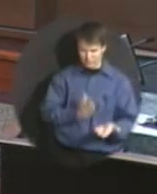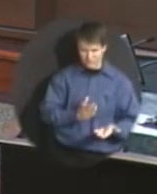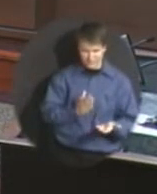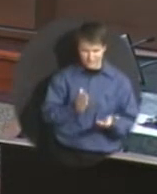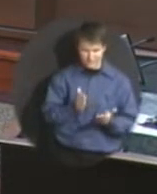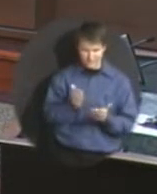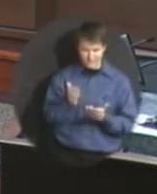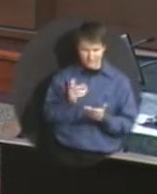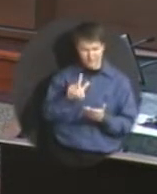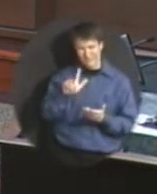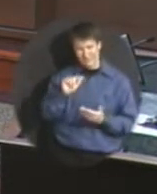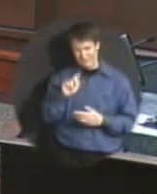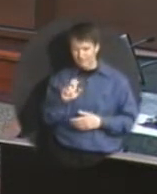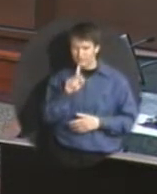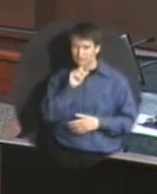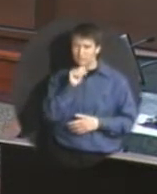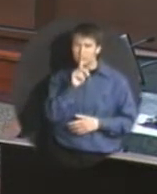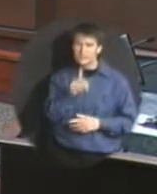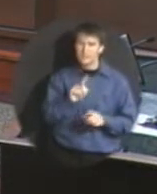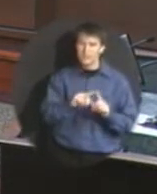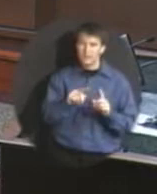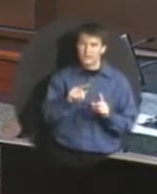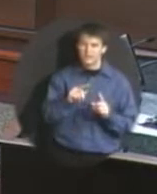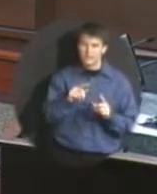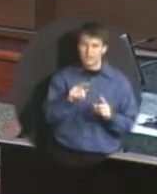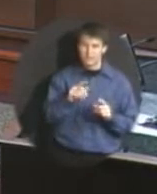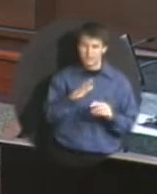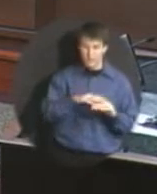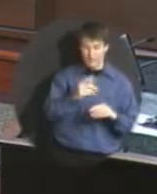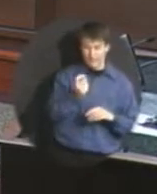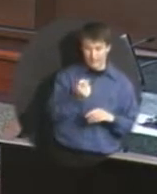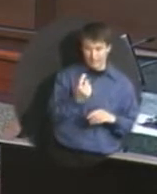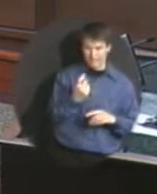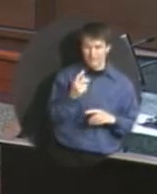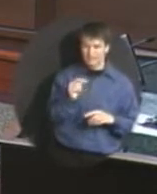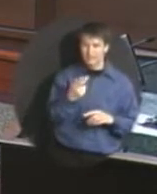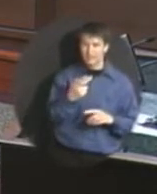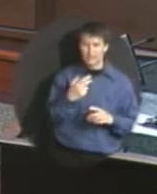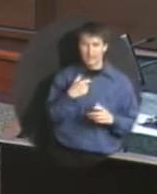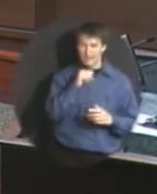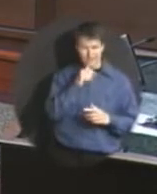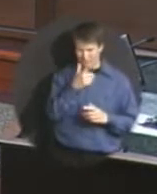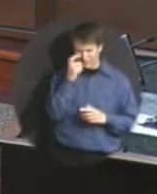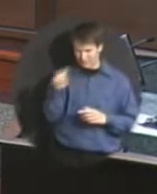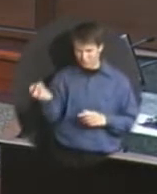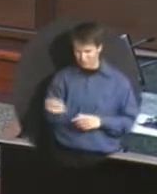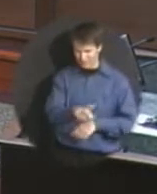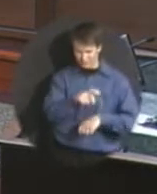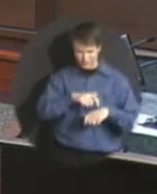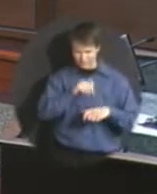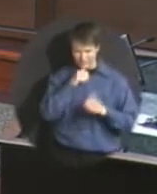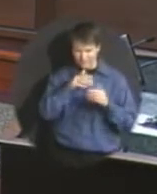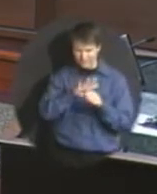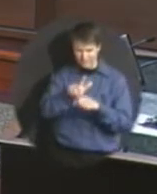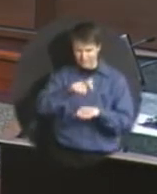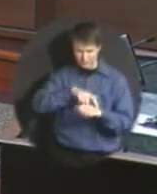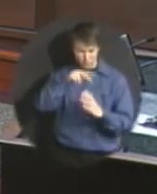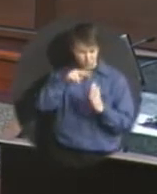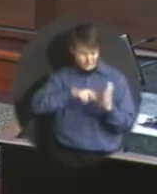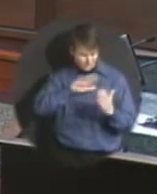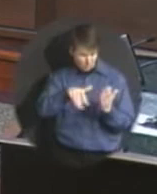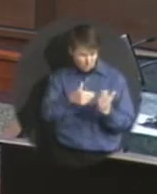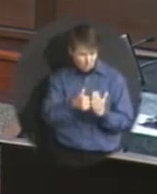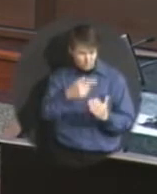I won't say late, but the 11th versus now, I did not, because of travel time, did not have a chance to read it all. So